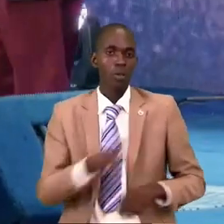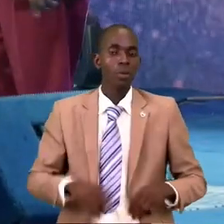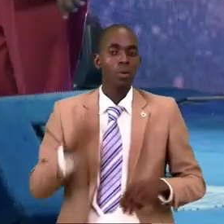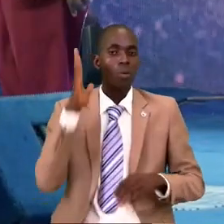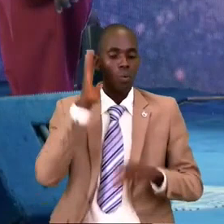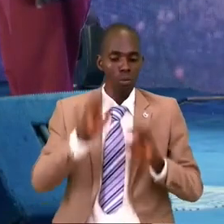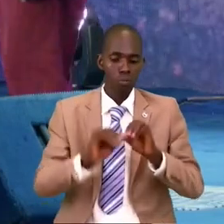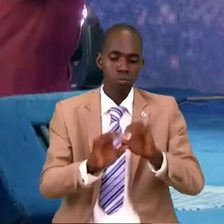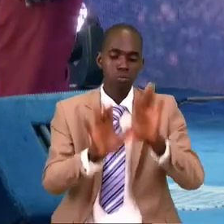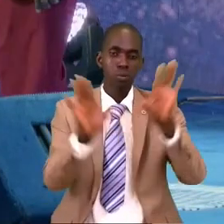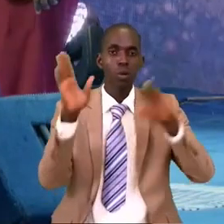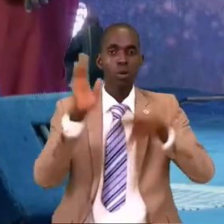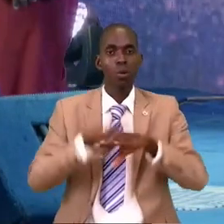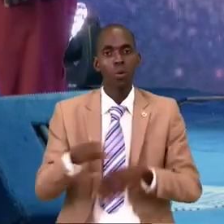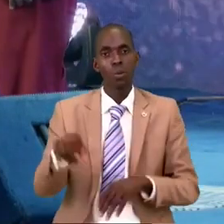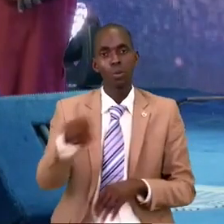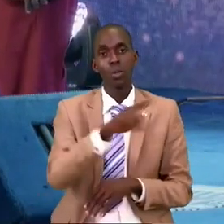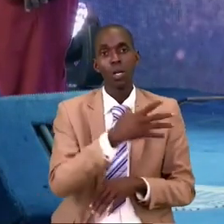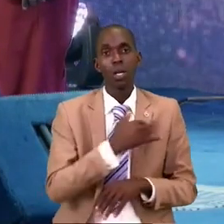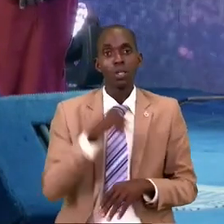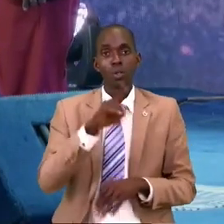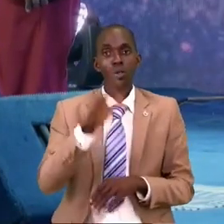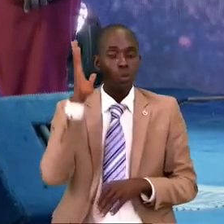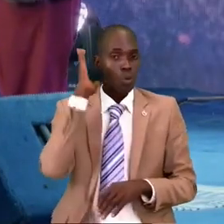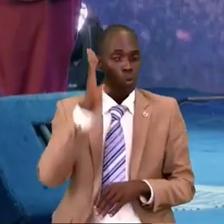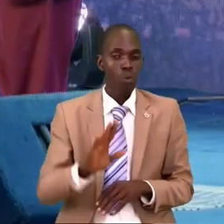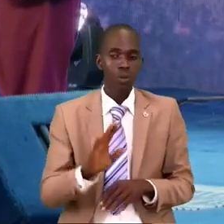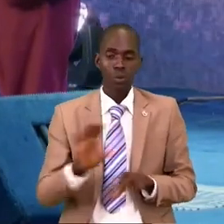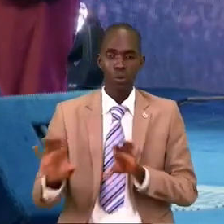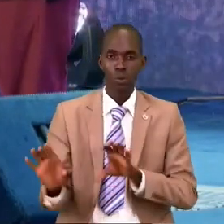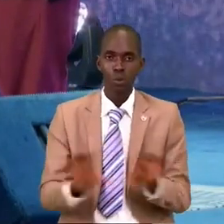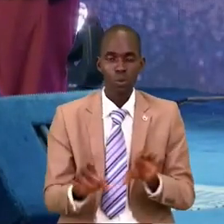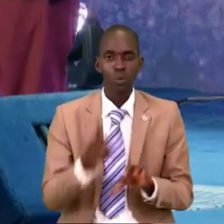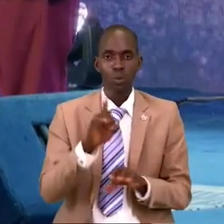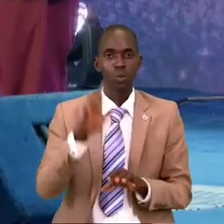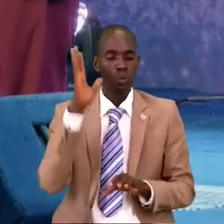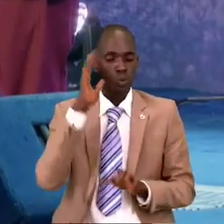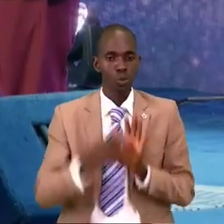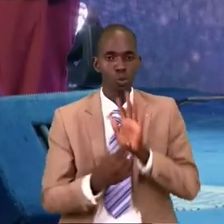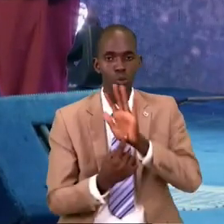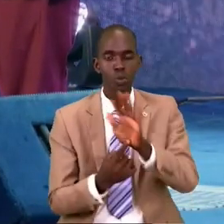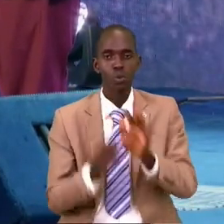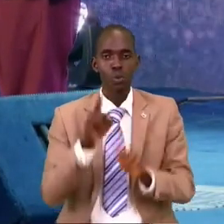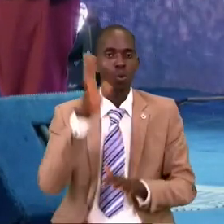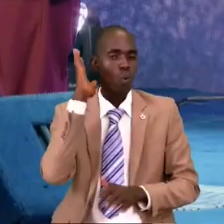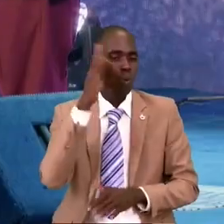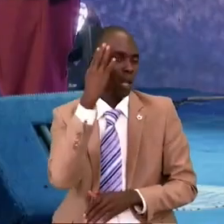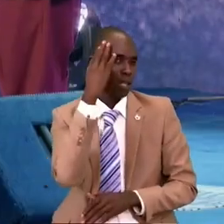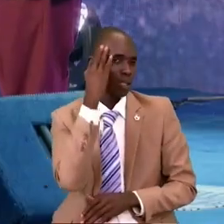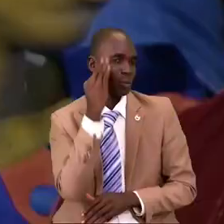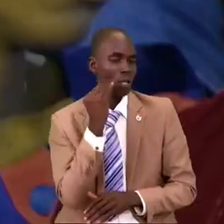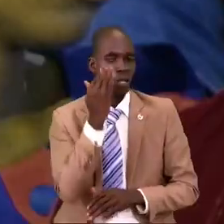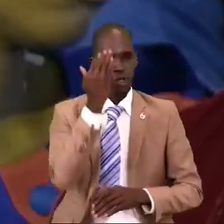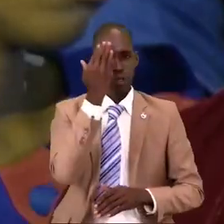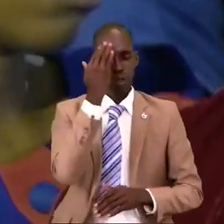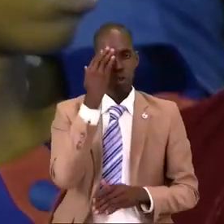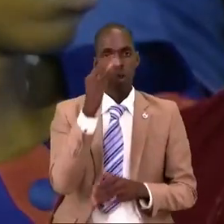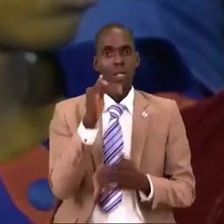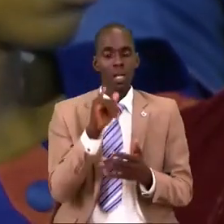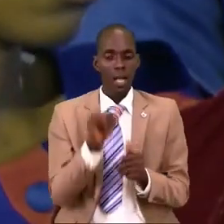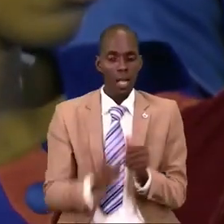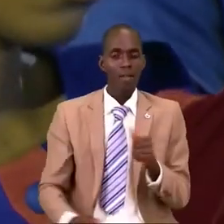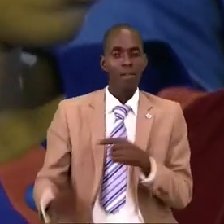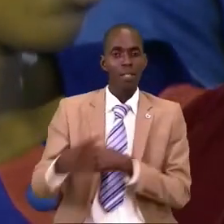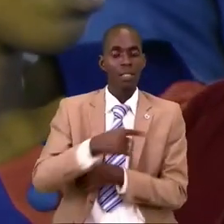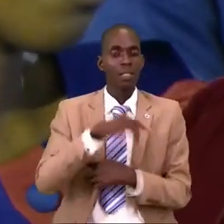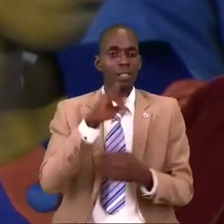day that good, acceptable, and the perfect will of God. Amen